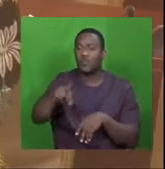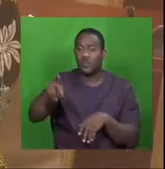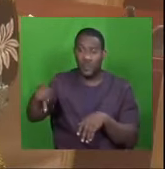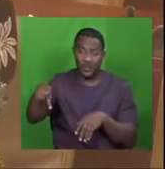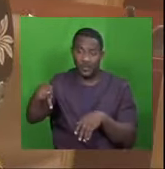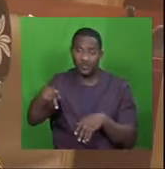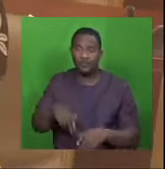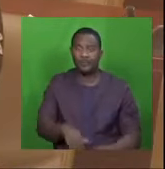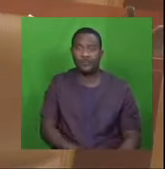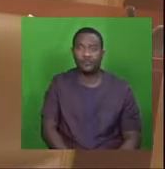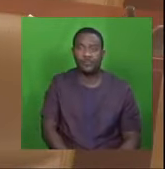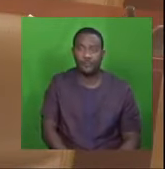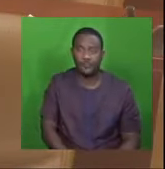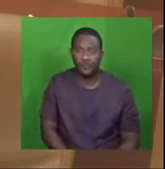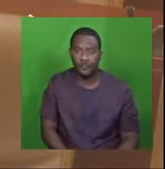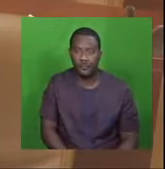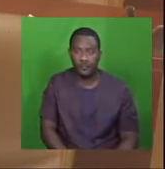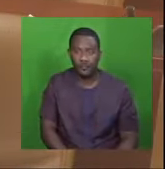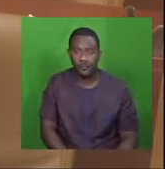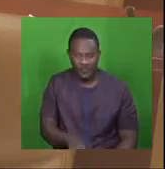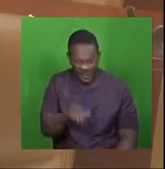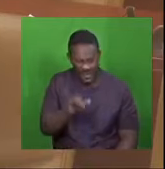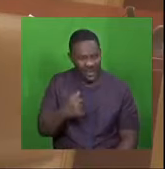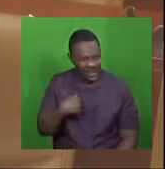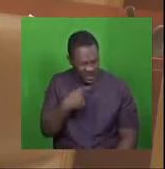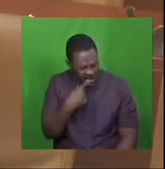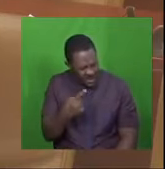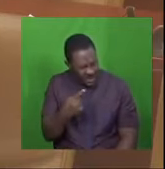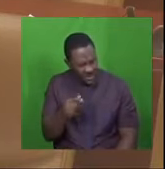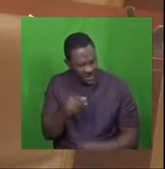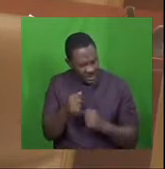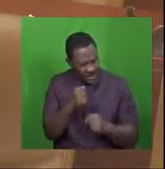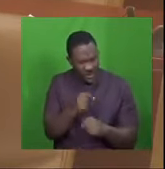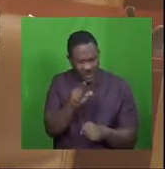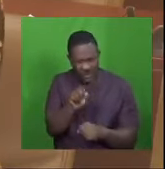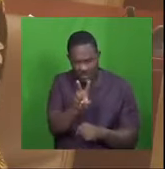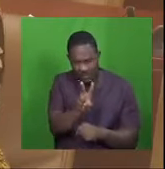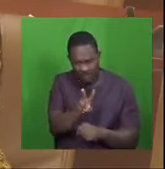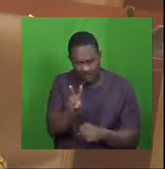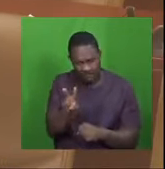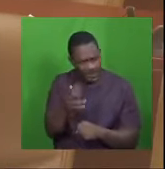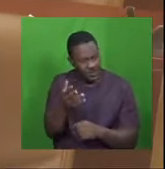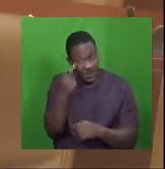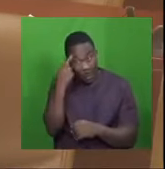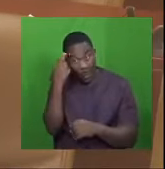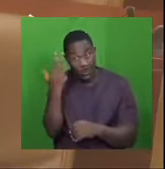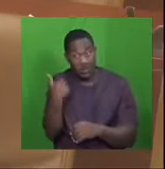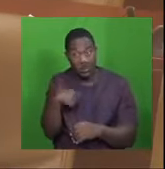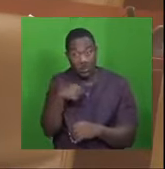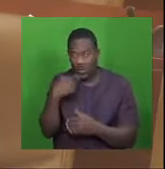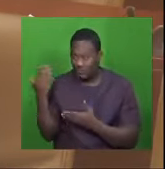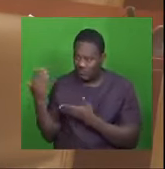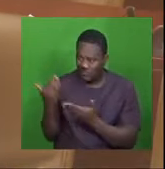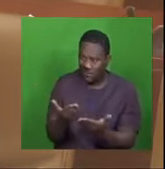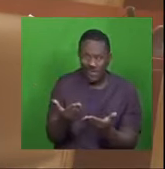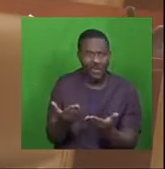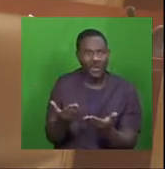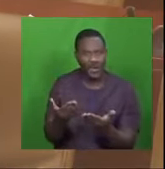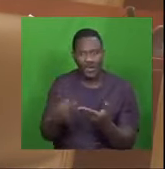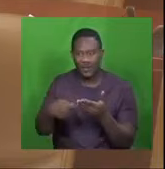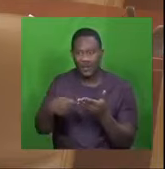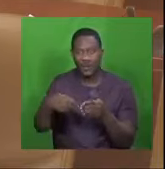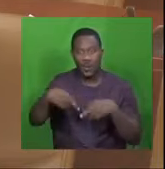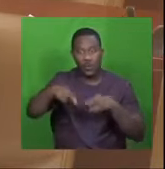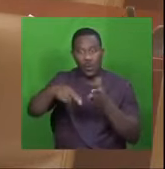partnership. That was what we said in 2022. So if for some reason we are bringing back the road tolls, then